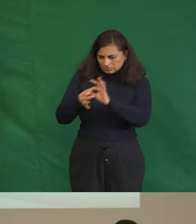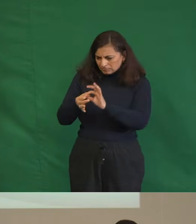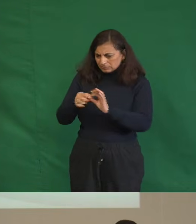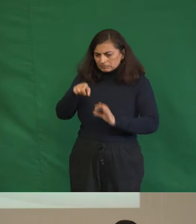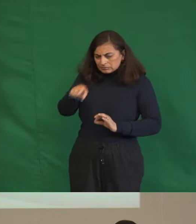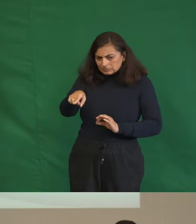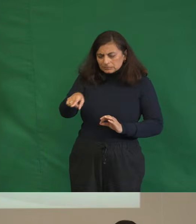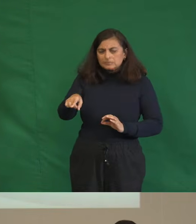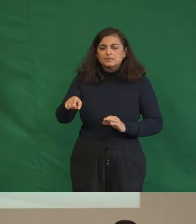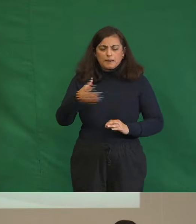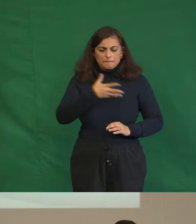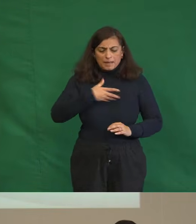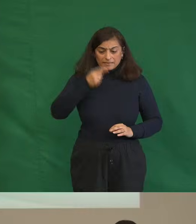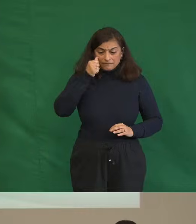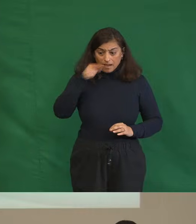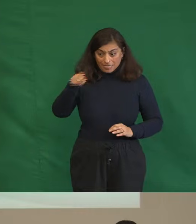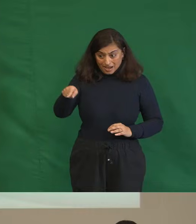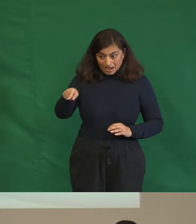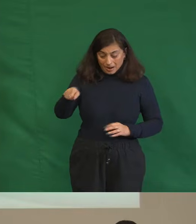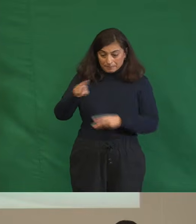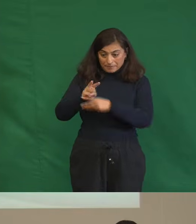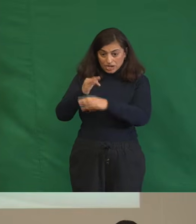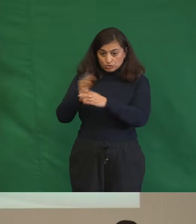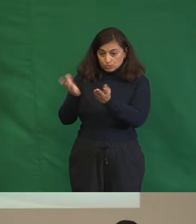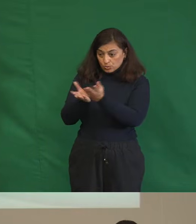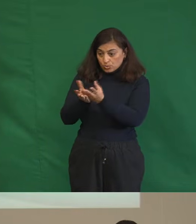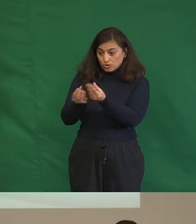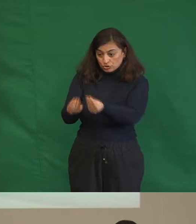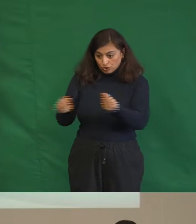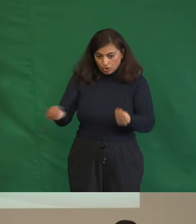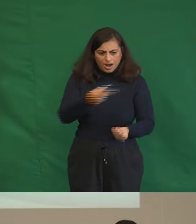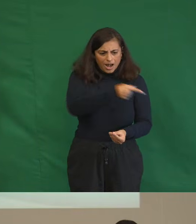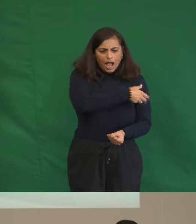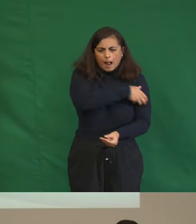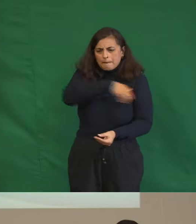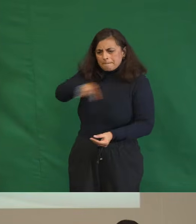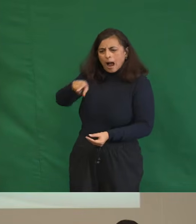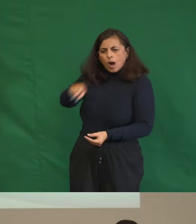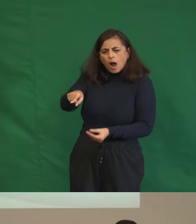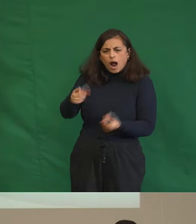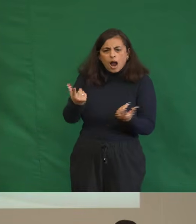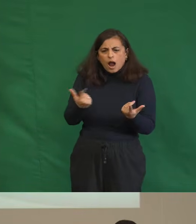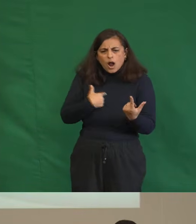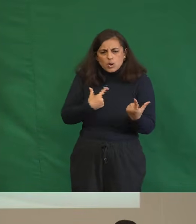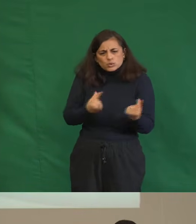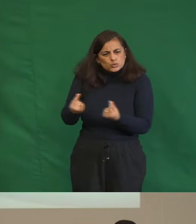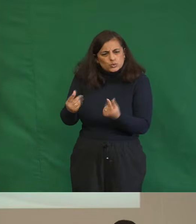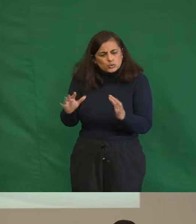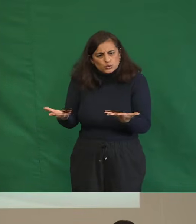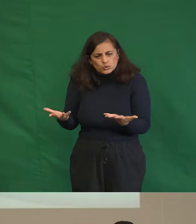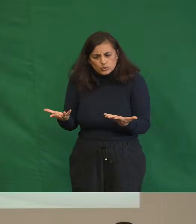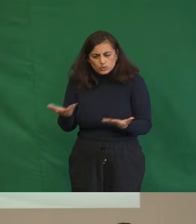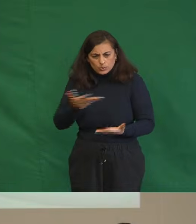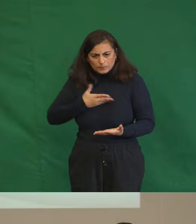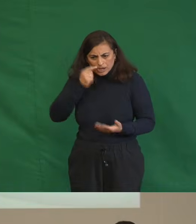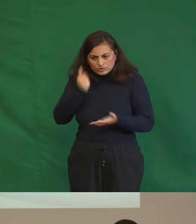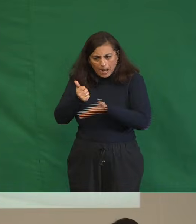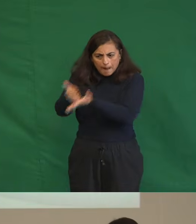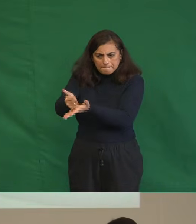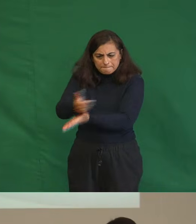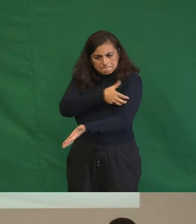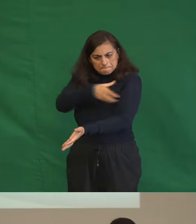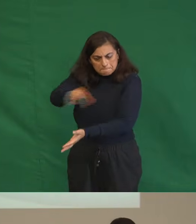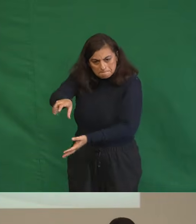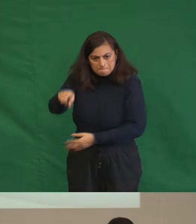kids that go to deaf school? Because the school wants to teach them, but I feel like after the classes, there's no material that they use after